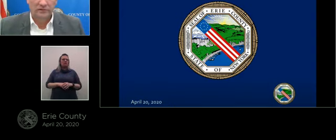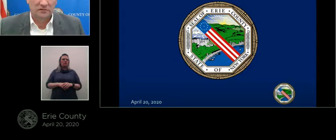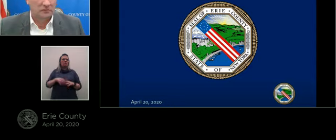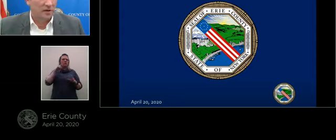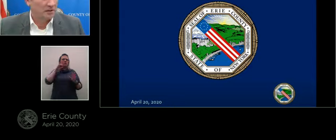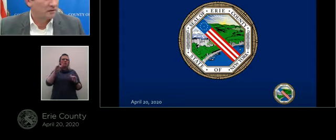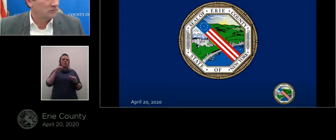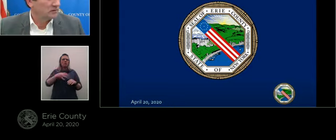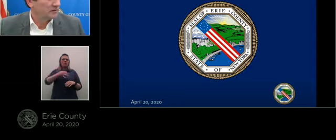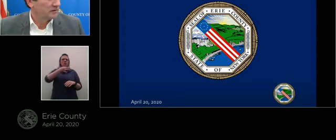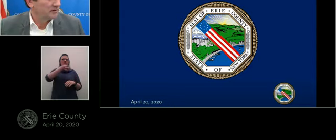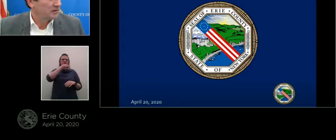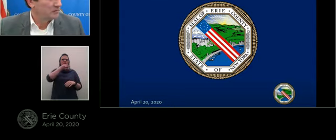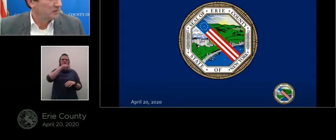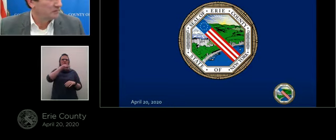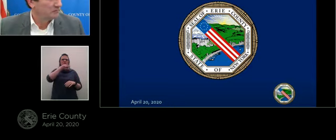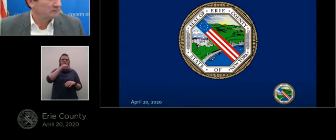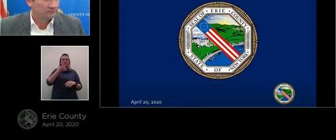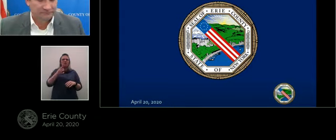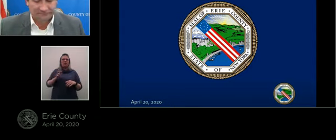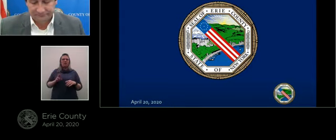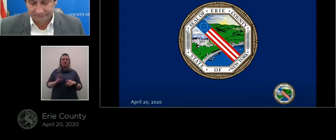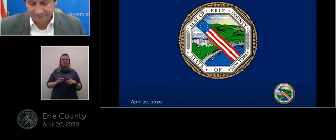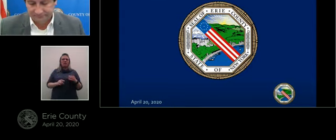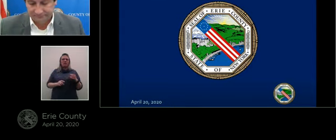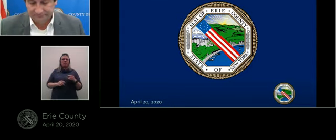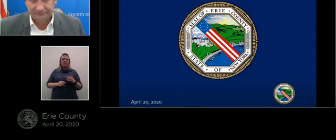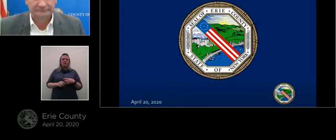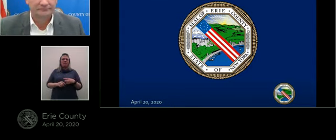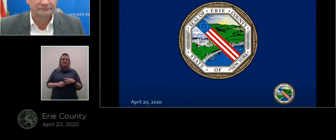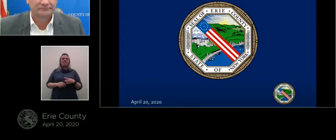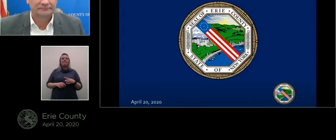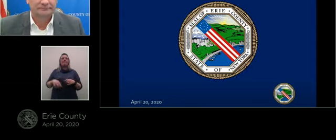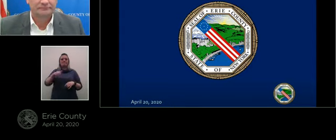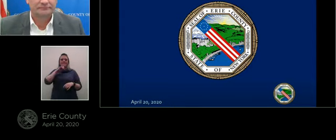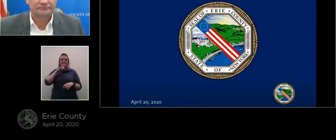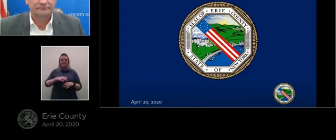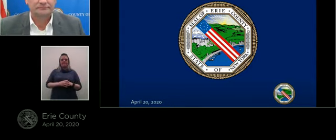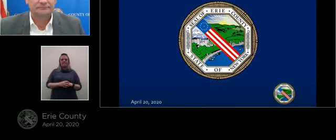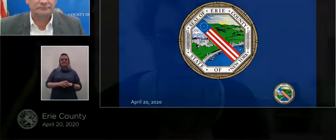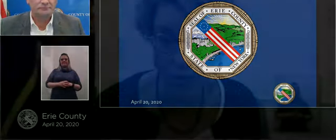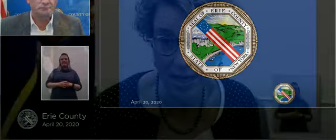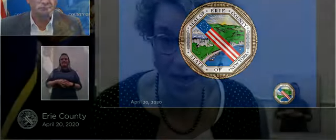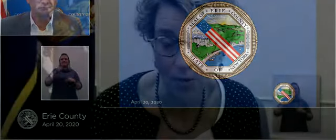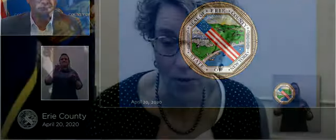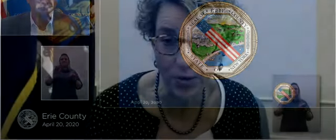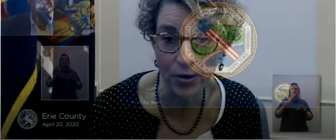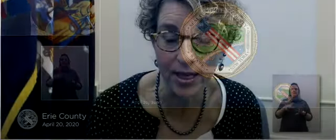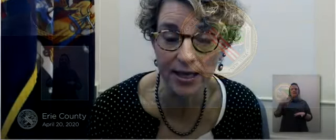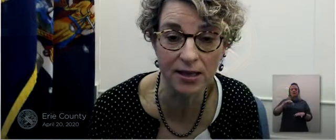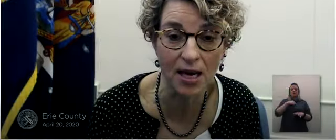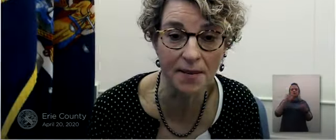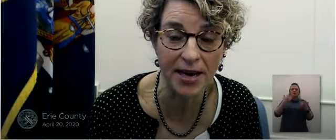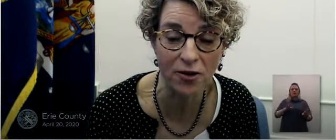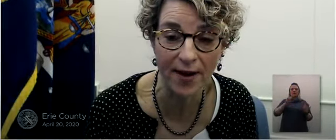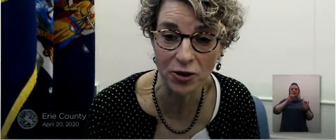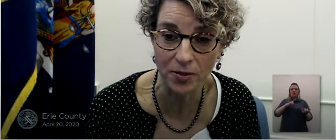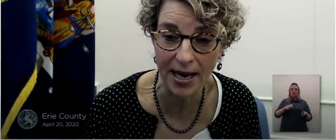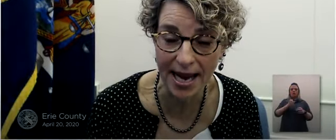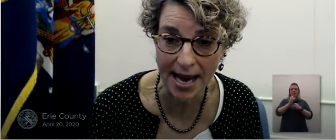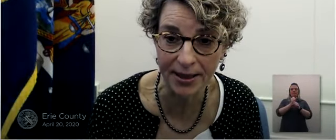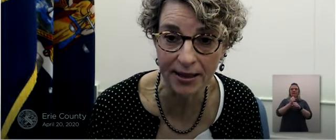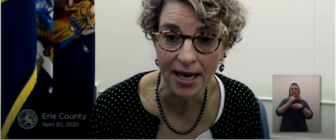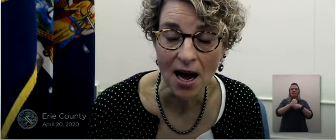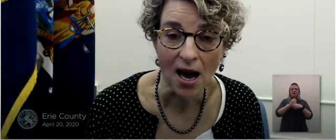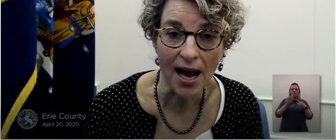We're hoping soon. Doctor, would you like to answer that question? Sure. So the test that we have ordered is manufactured